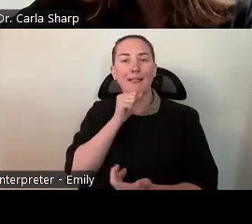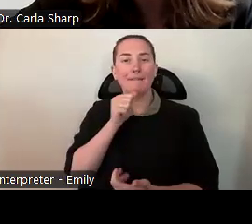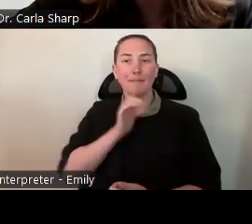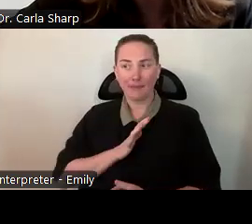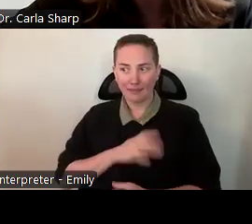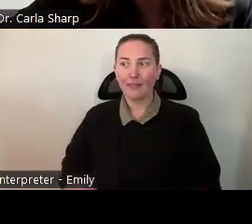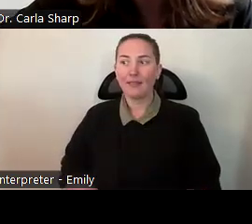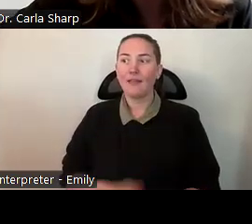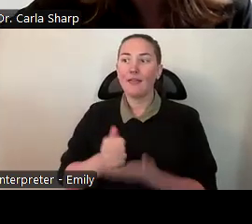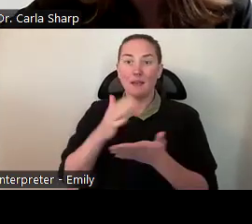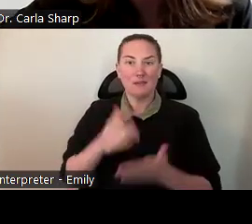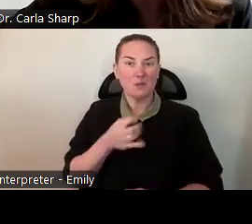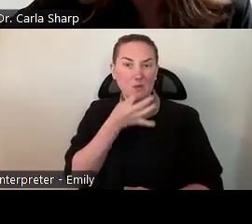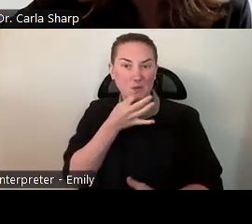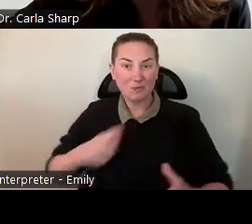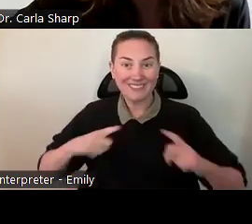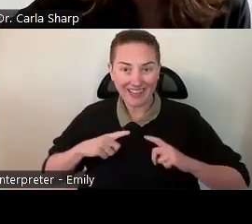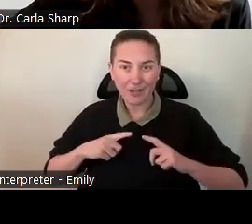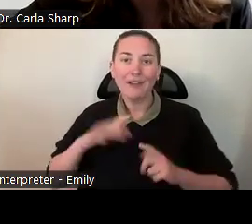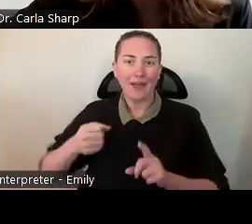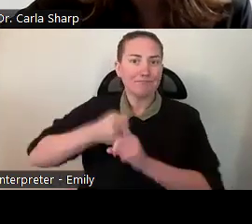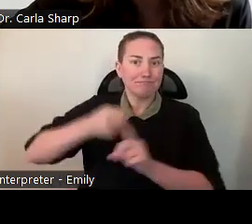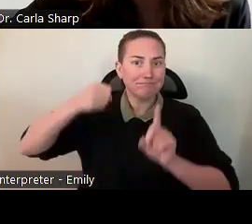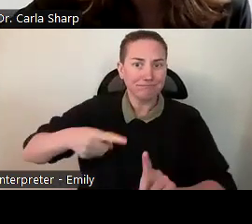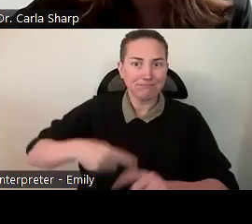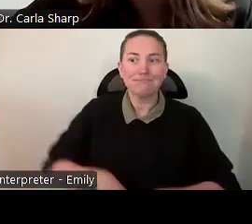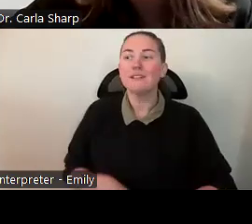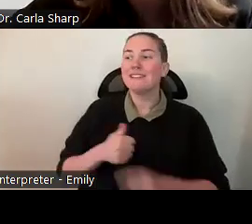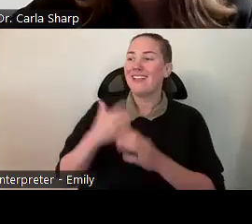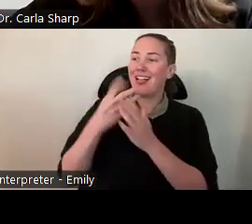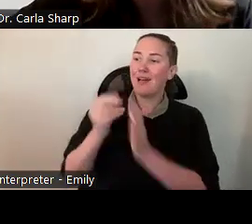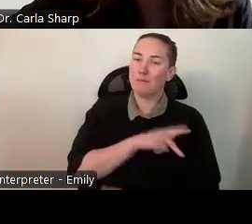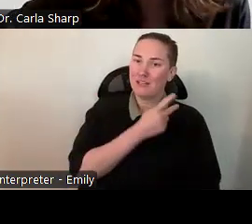is retiring, which is the precipitating factor. She's outpatient, more